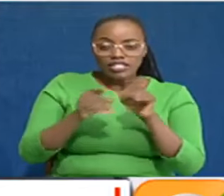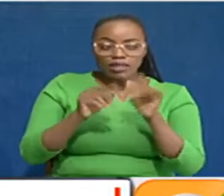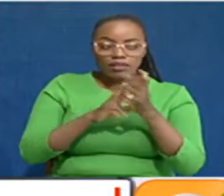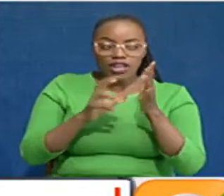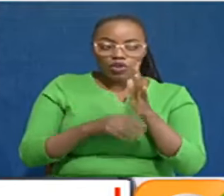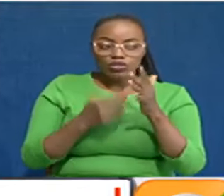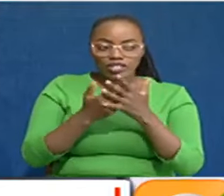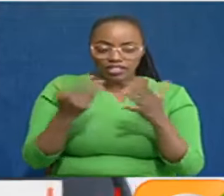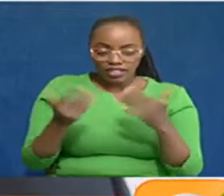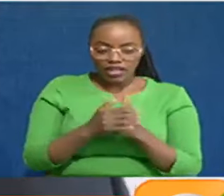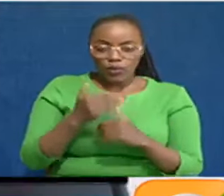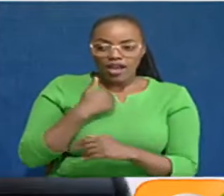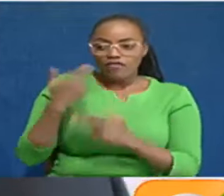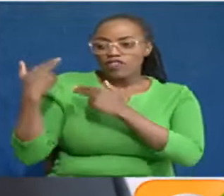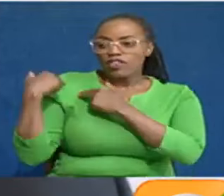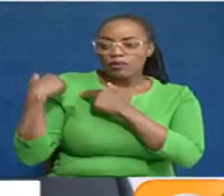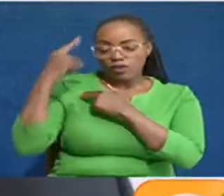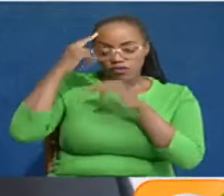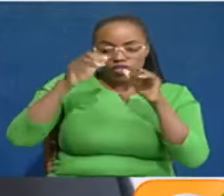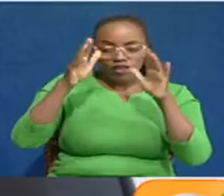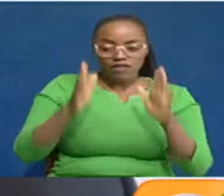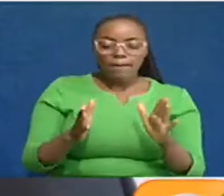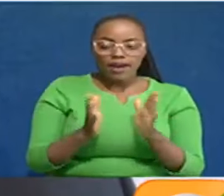contract, there is the obligation of the farmer